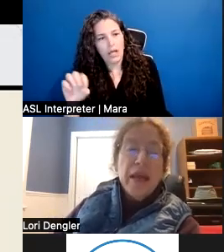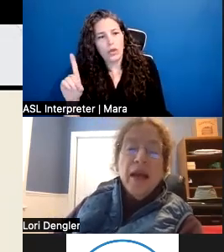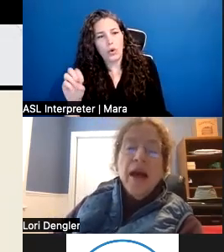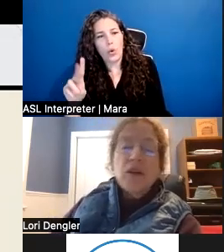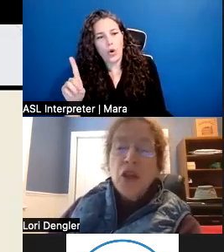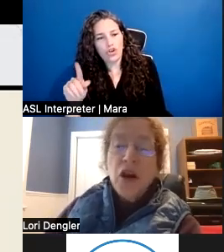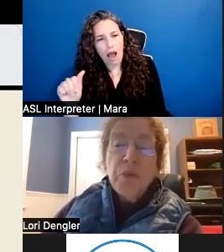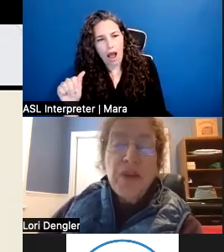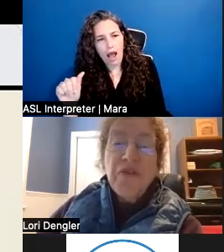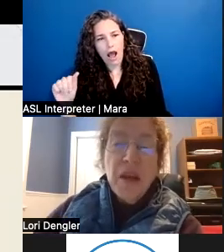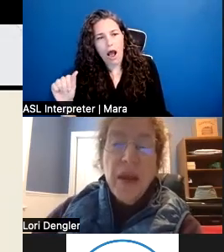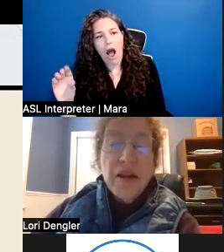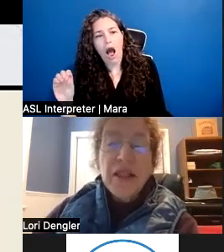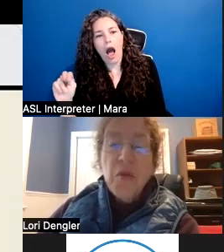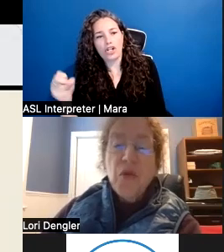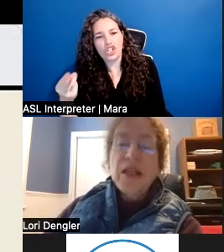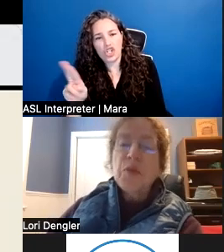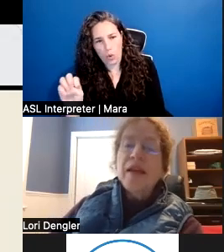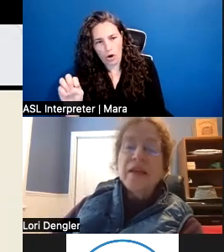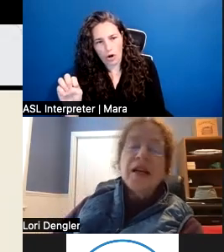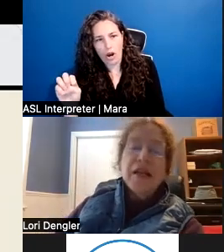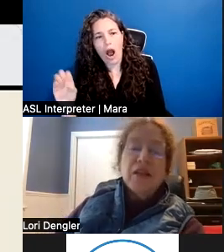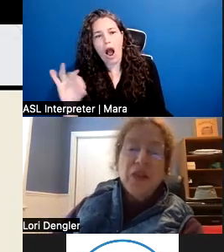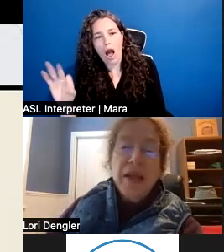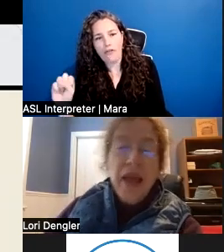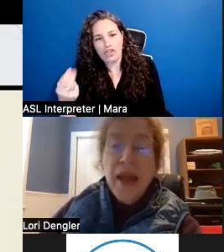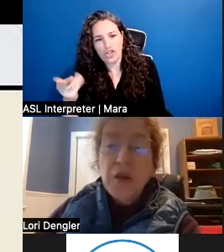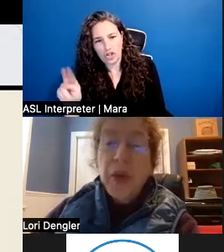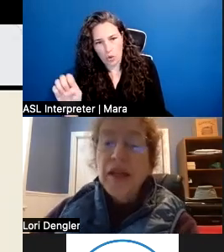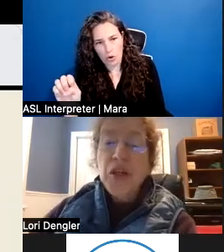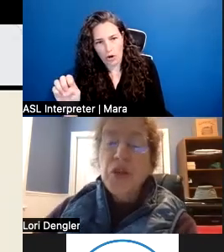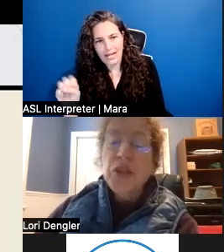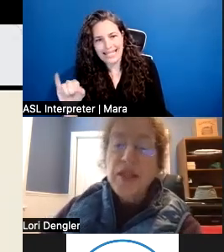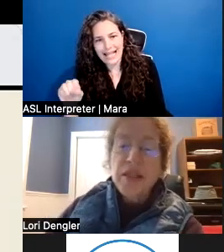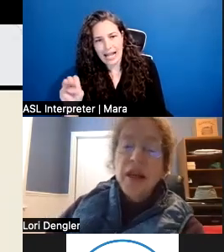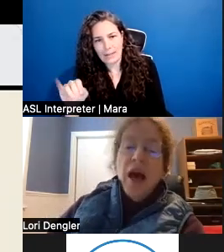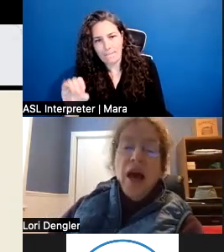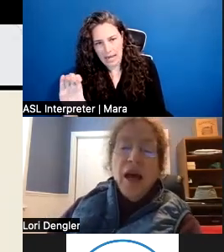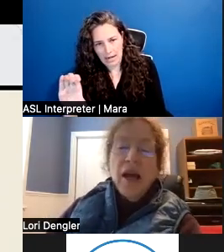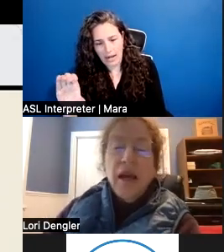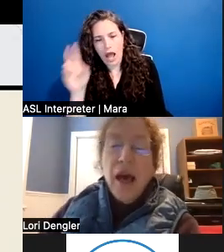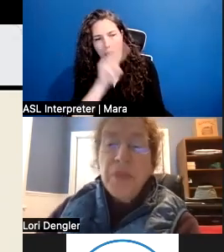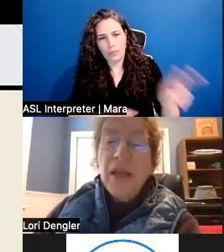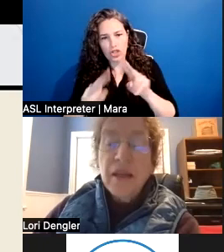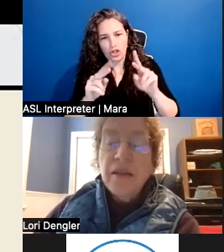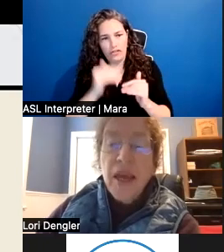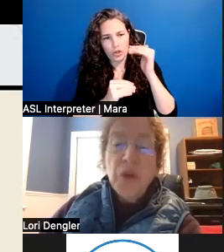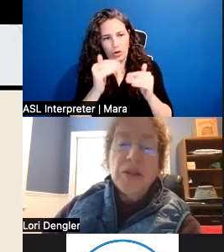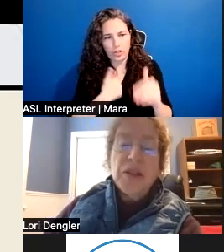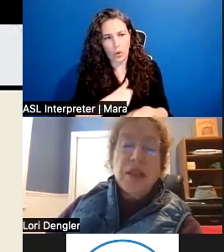Observatory. I'll talk briefly about some of what's being done at the very end, but it uses